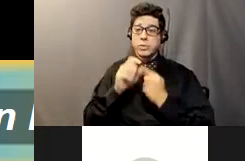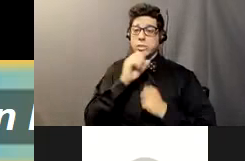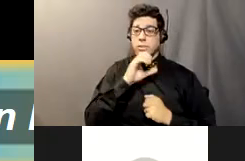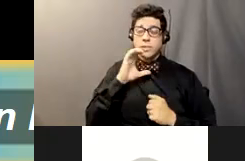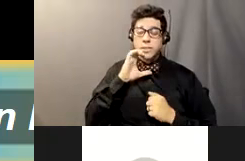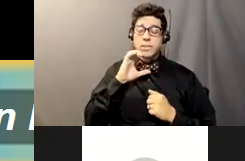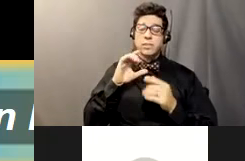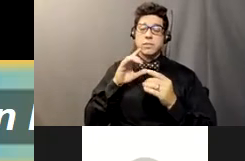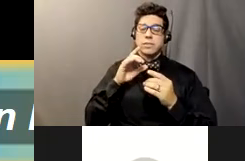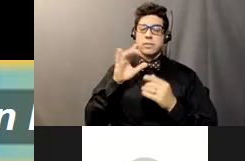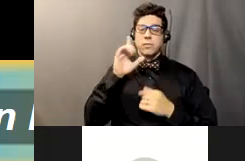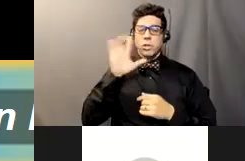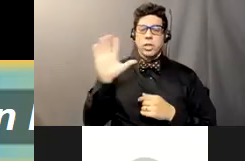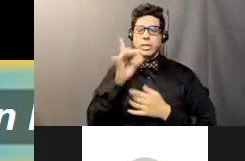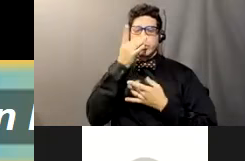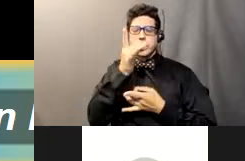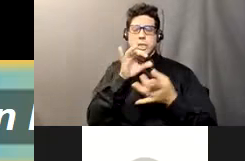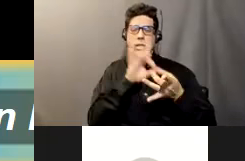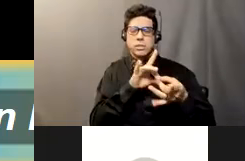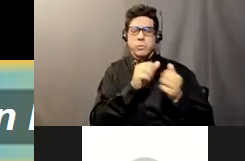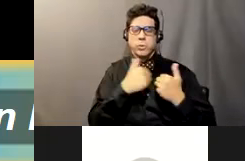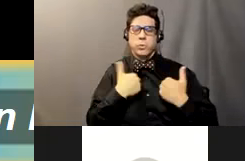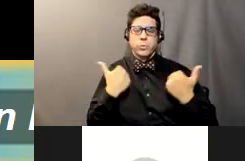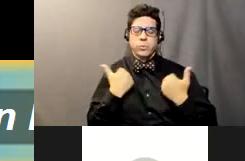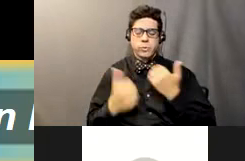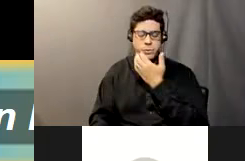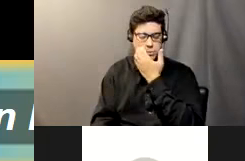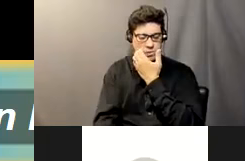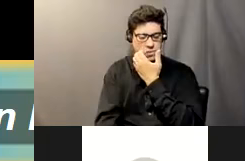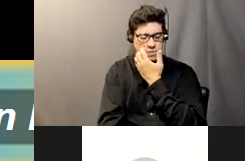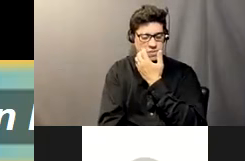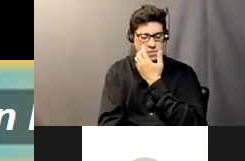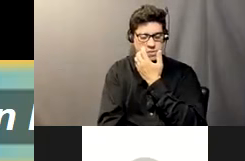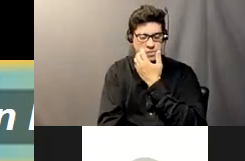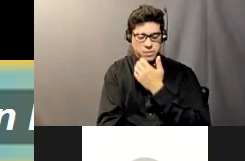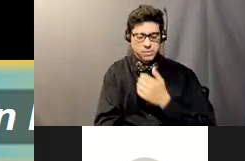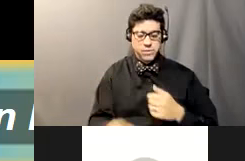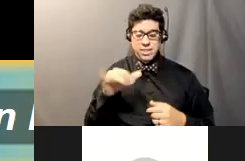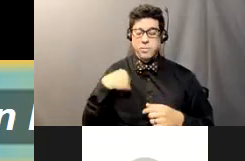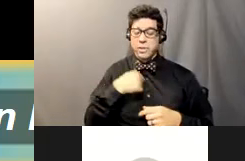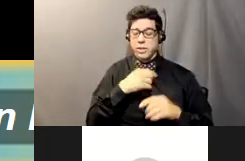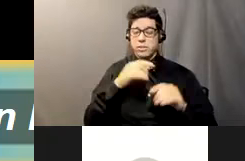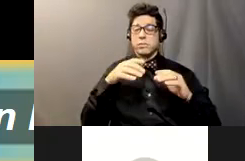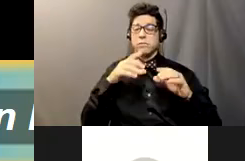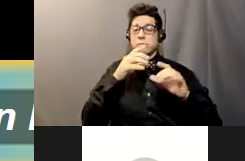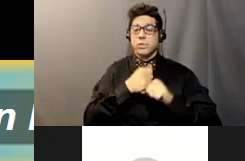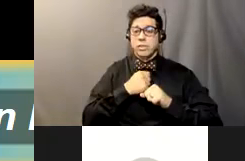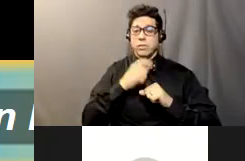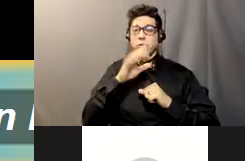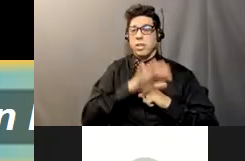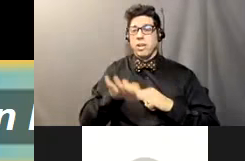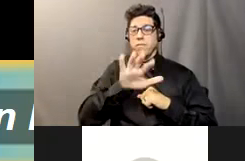connecting with youth. And we were only expecting about 30 responses, and we're able to receive about 58. So that's going to give us